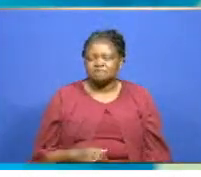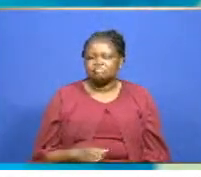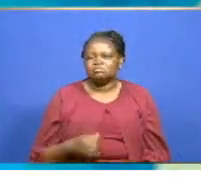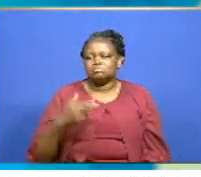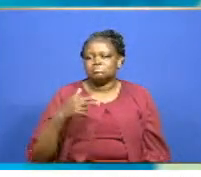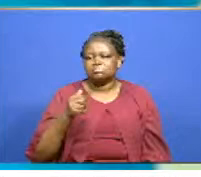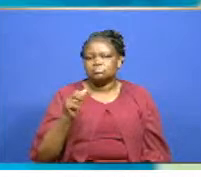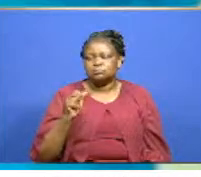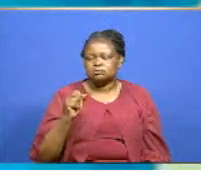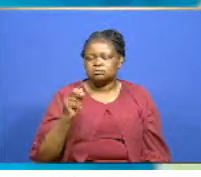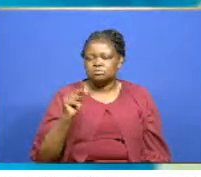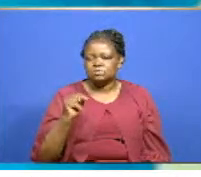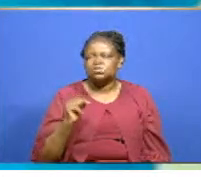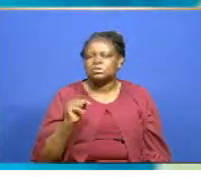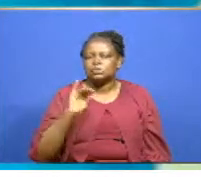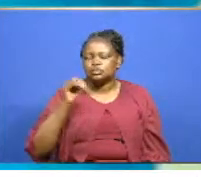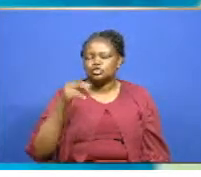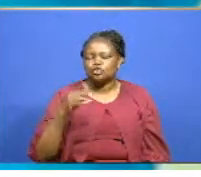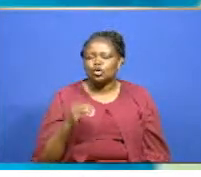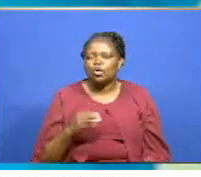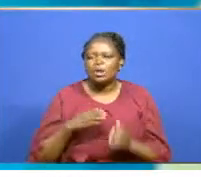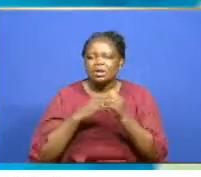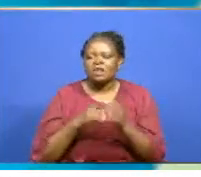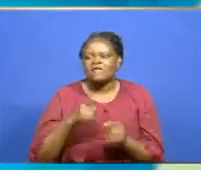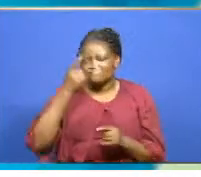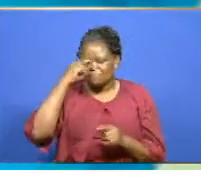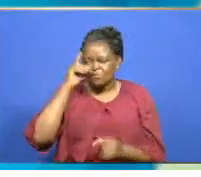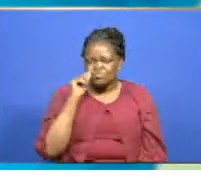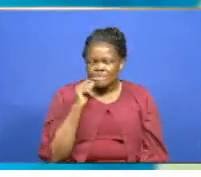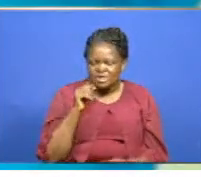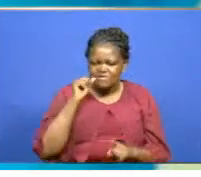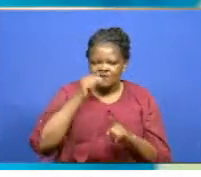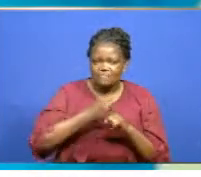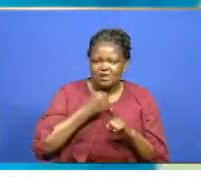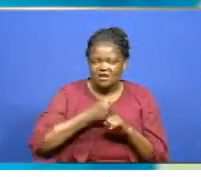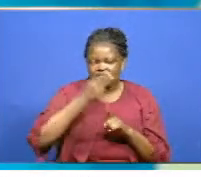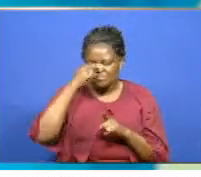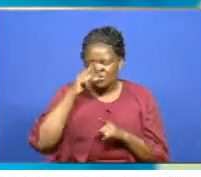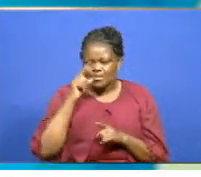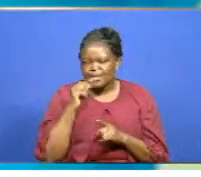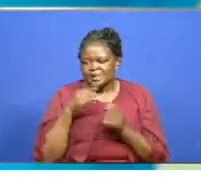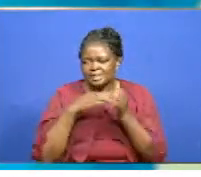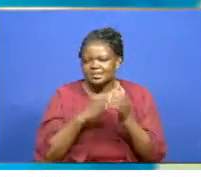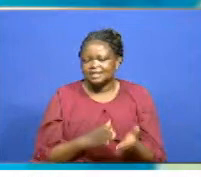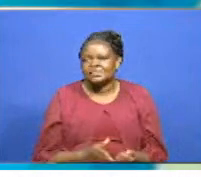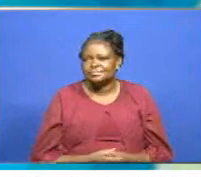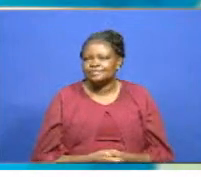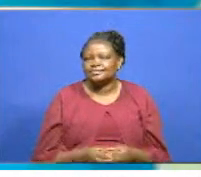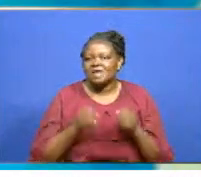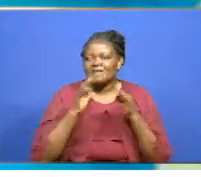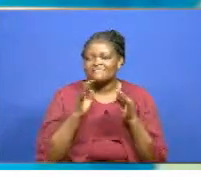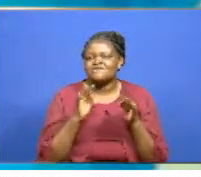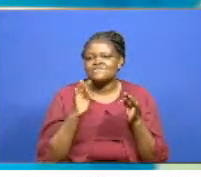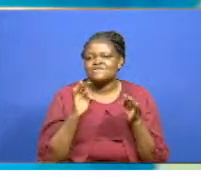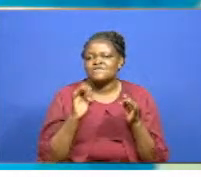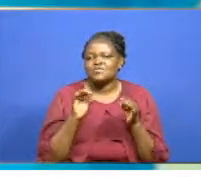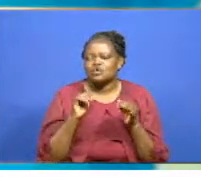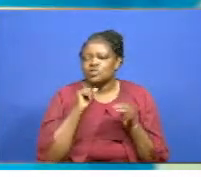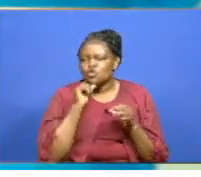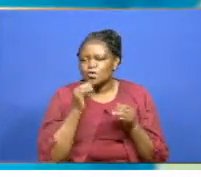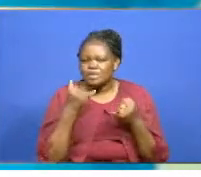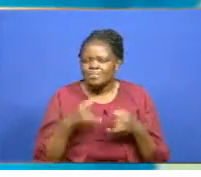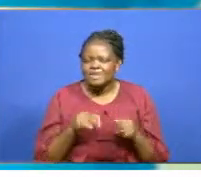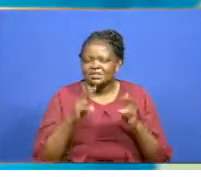yeye ndiye kiongozi wa wapwani, yeye ndiye atakuwa anatetea masuala ya wapwani katika meza kuu ya kitaifa. Kama hawajatekeleza